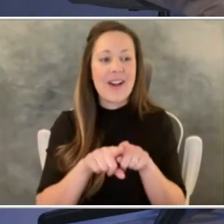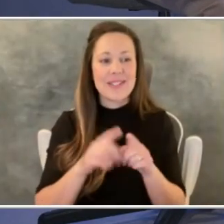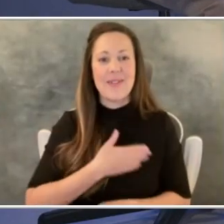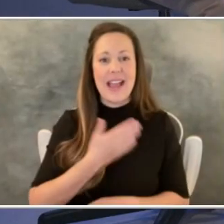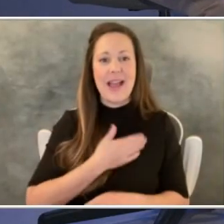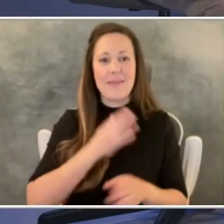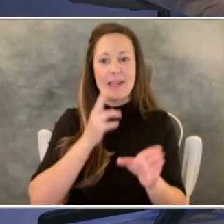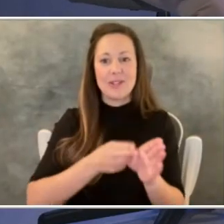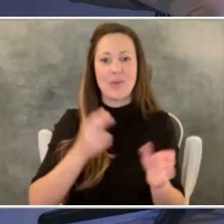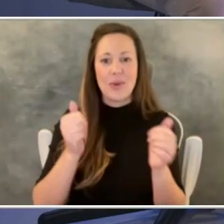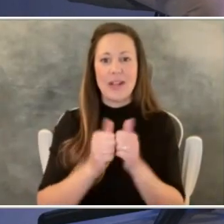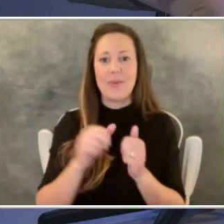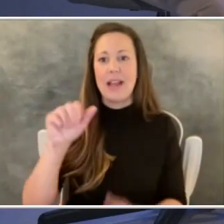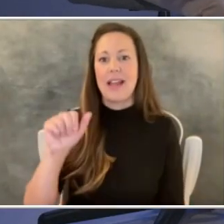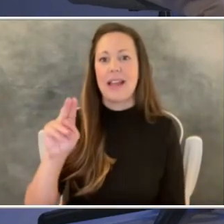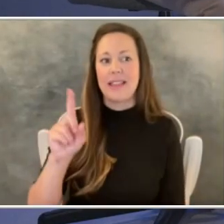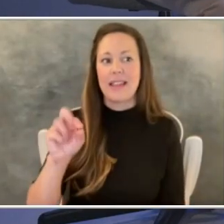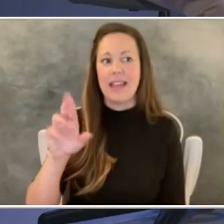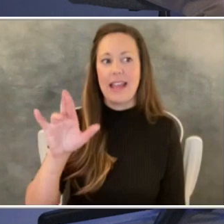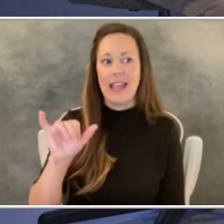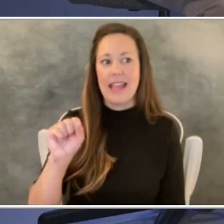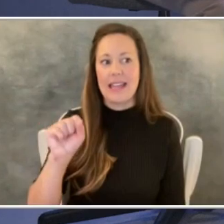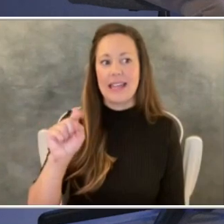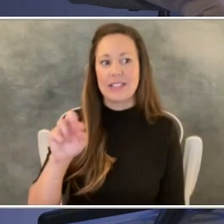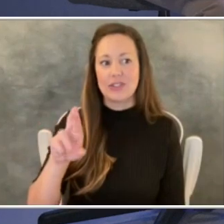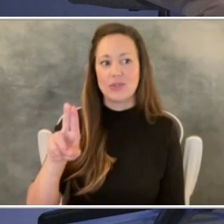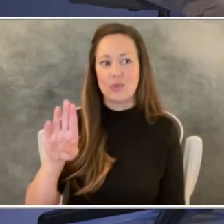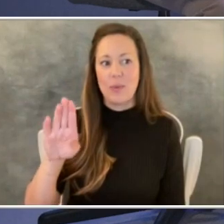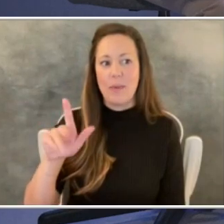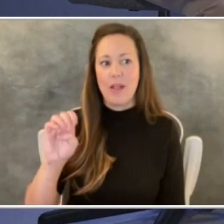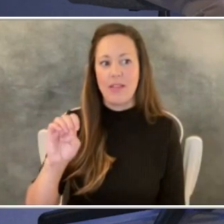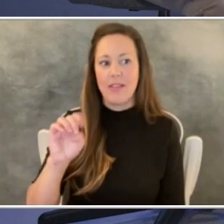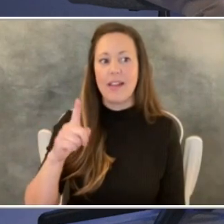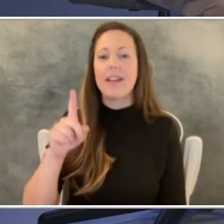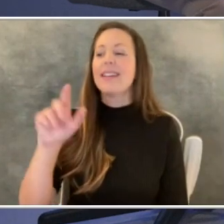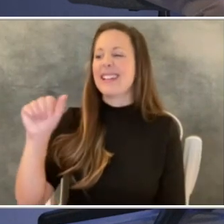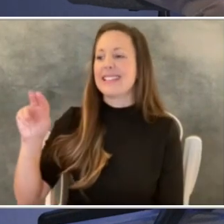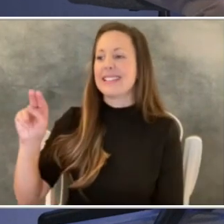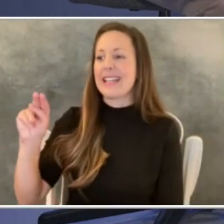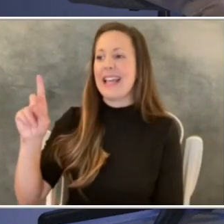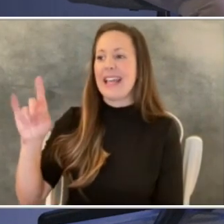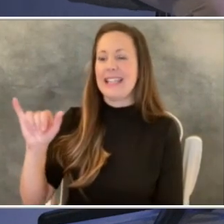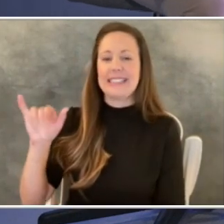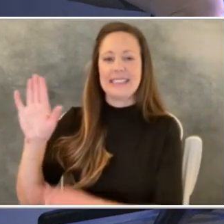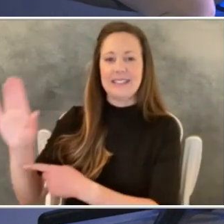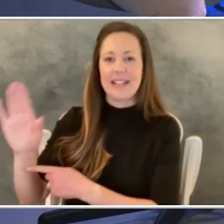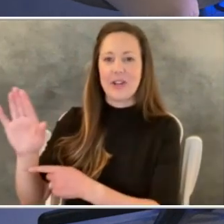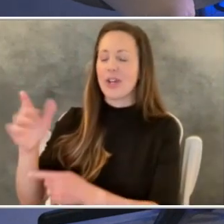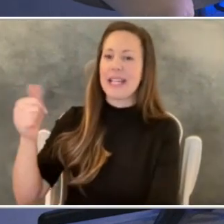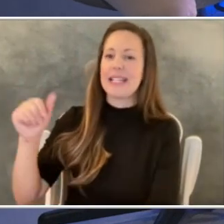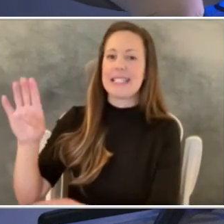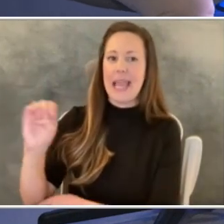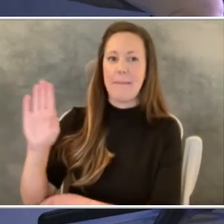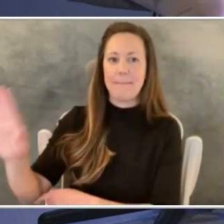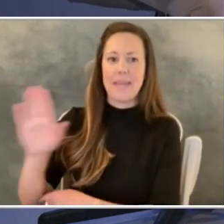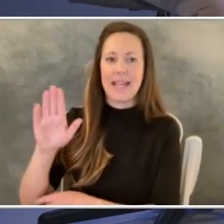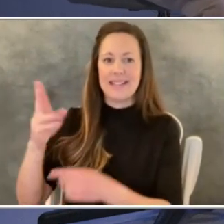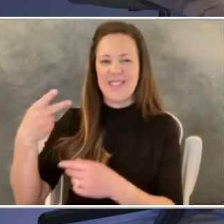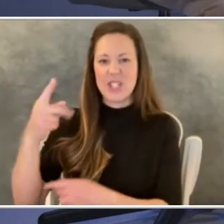Andy Struble, Gabe's physical therapist from the health system. You played such a critical part of this whole